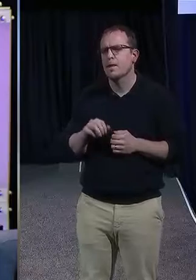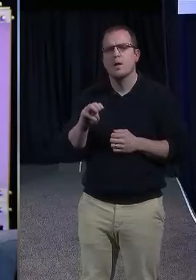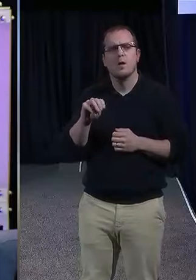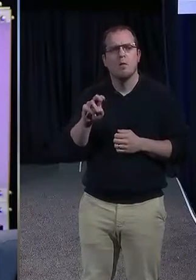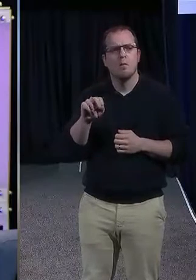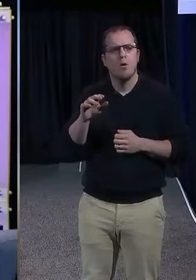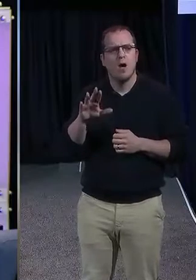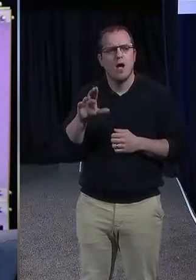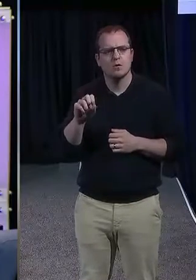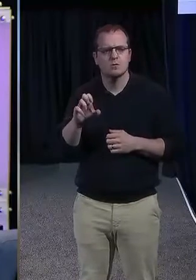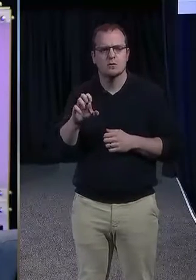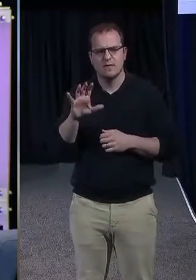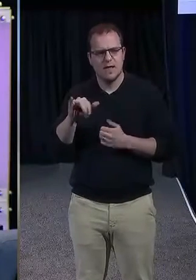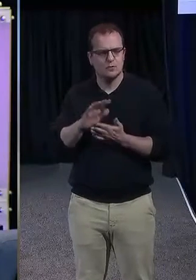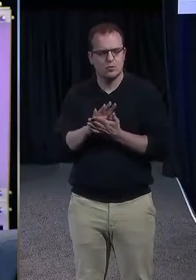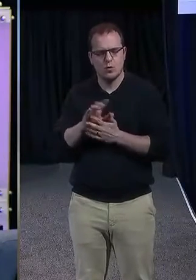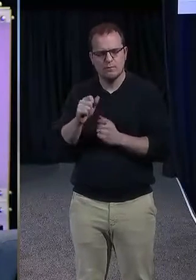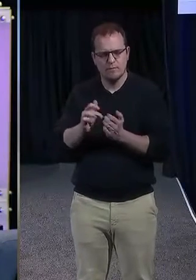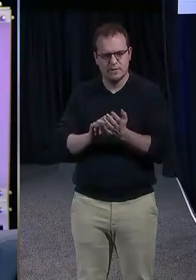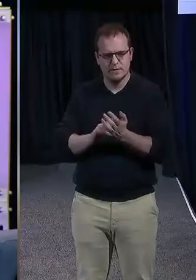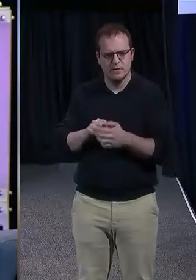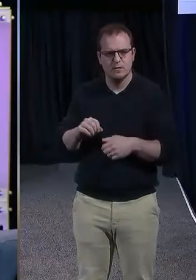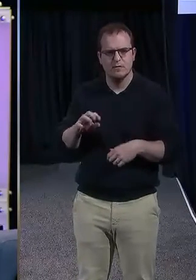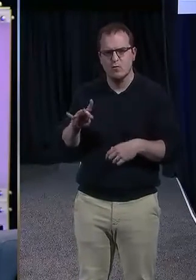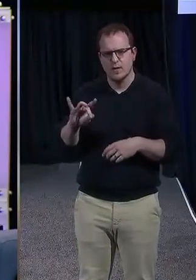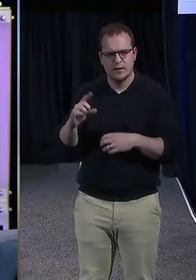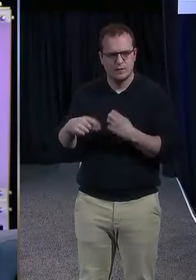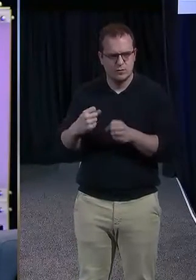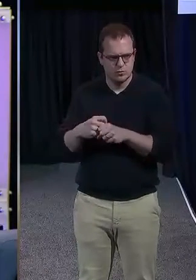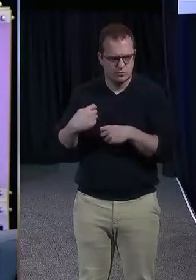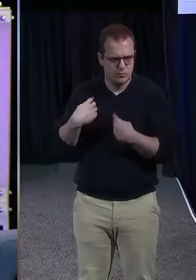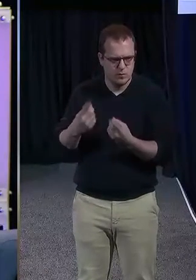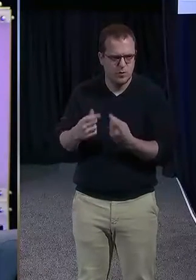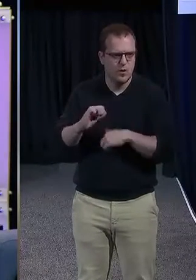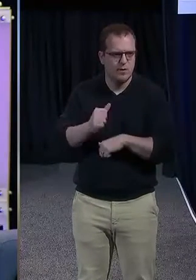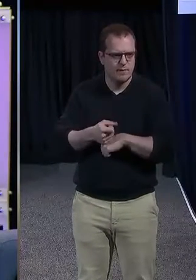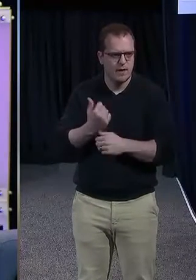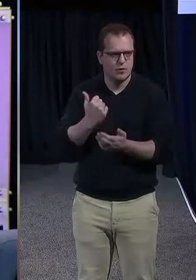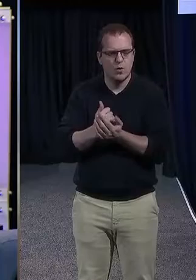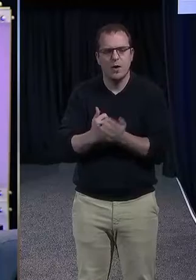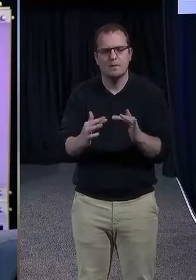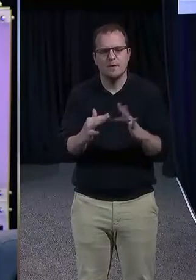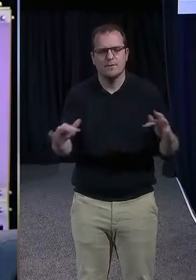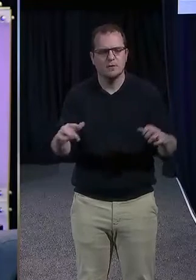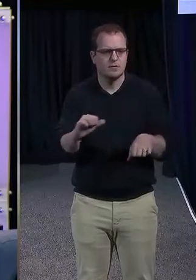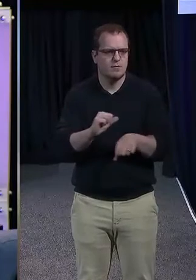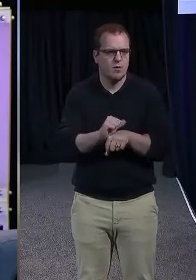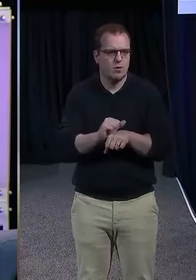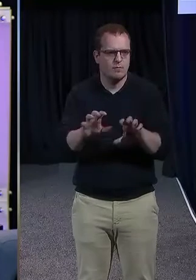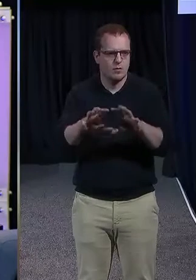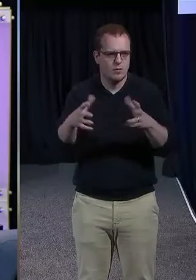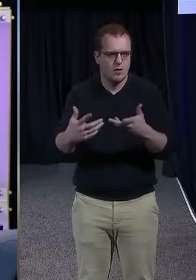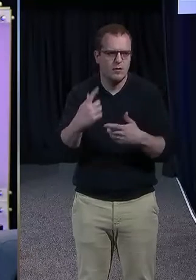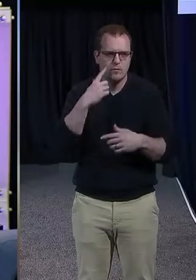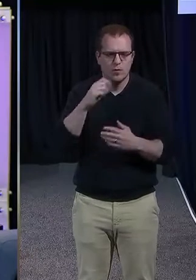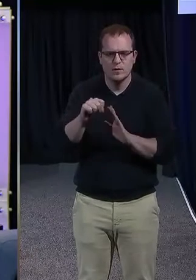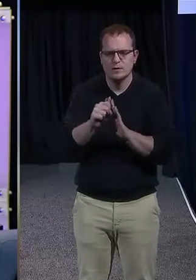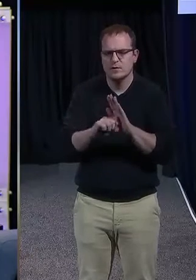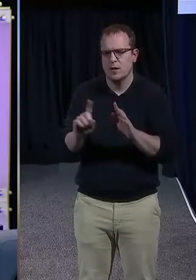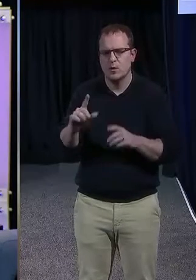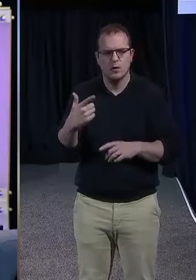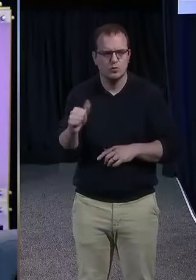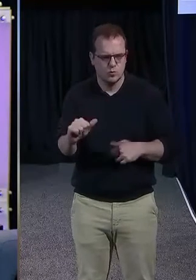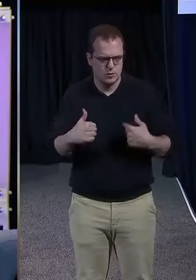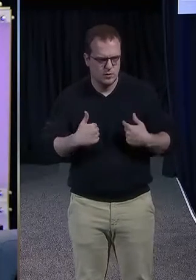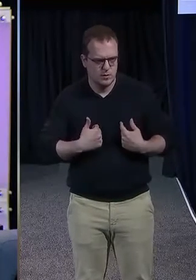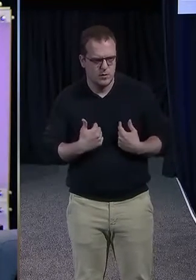is 48 years old. We were founded to diversify the healthcare workforce in the state of Georgia, to work toward